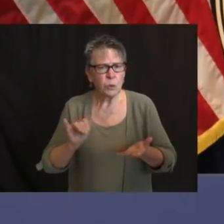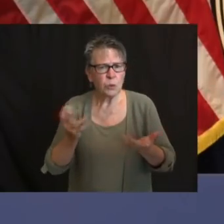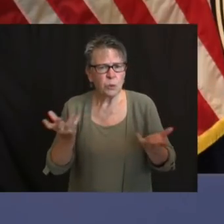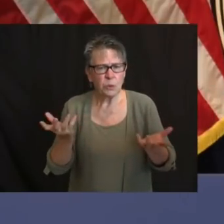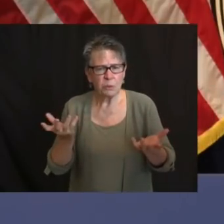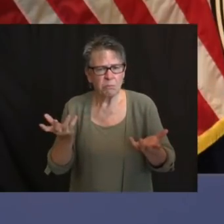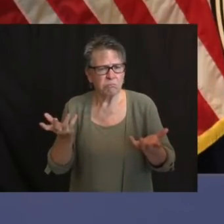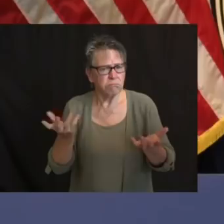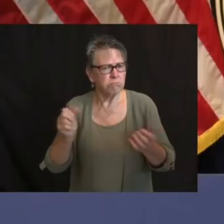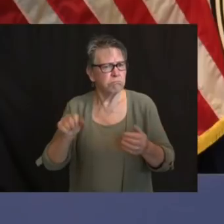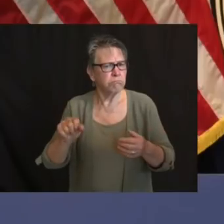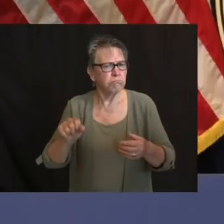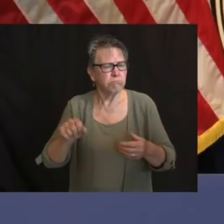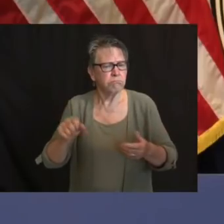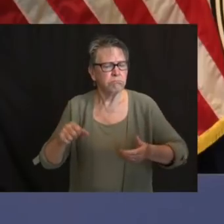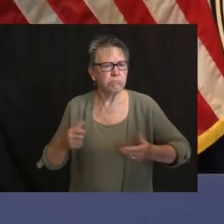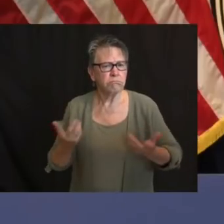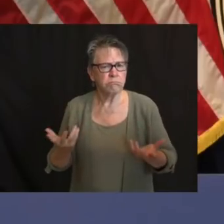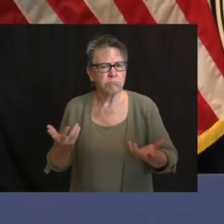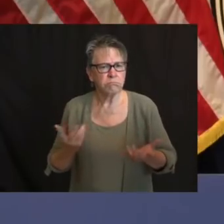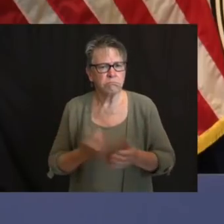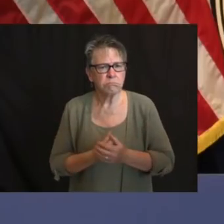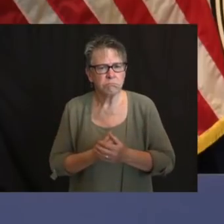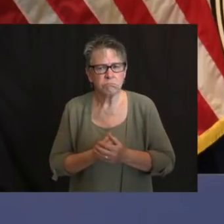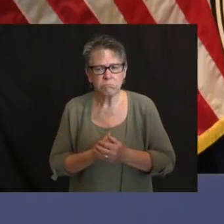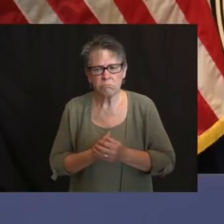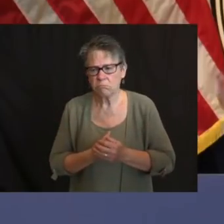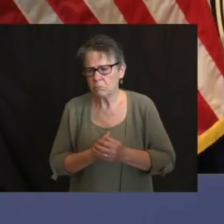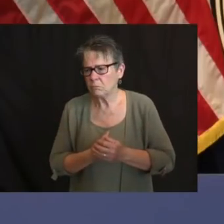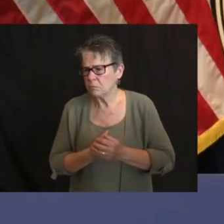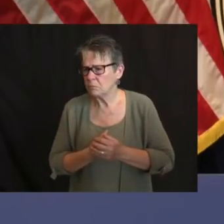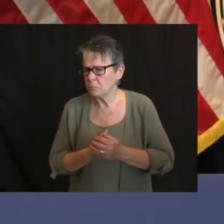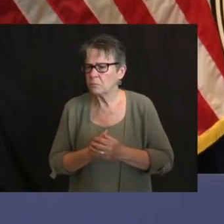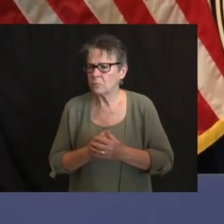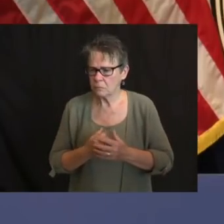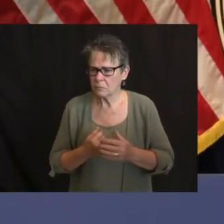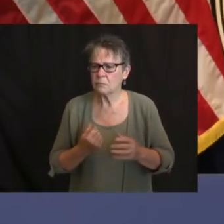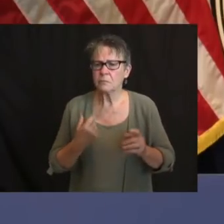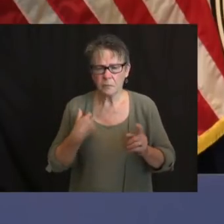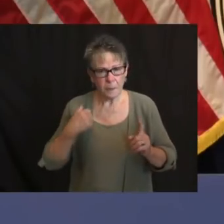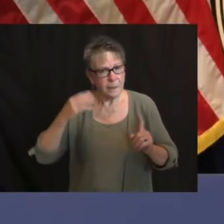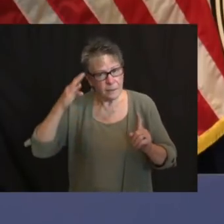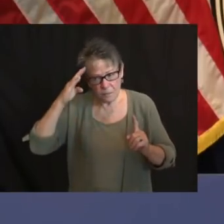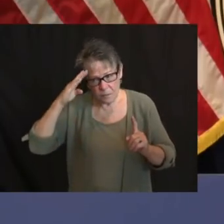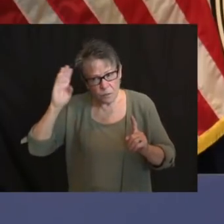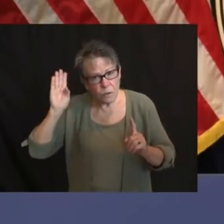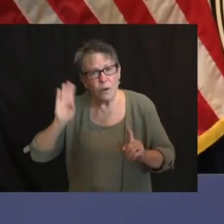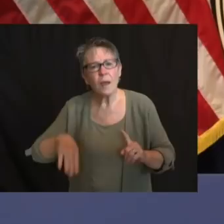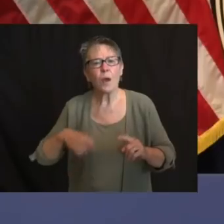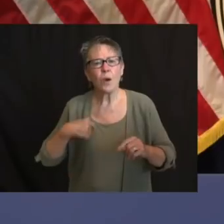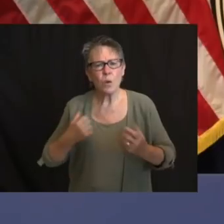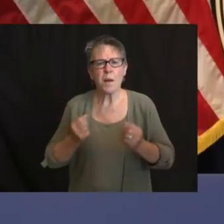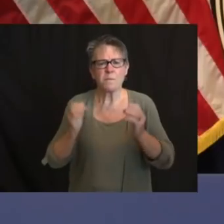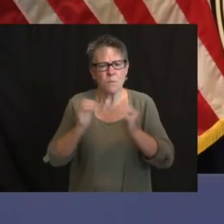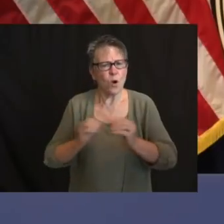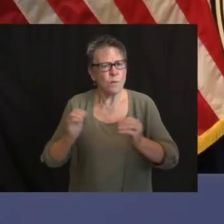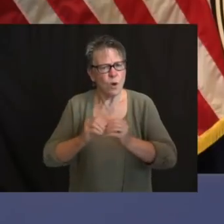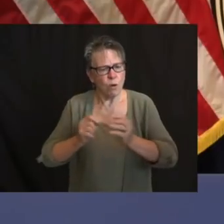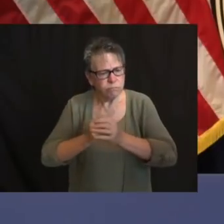is going to the ground. So we're going to overbuild, and it's quite possible there's a local reality where they've got all the bodies they